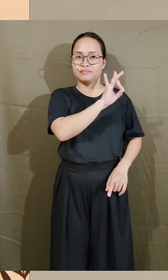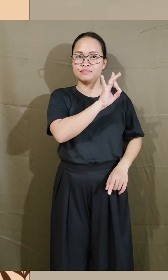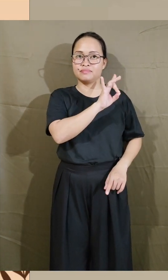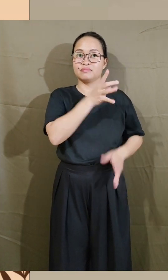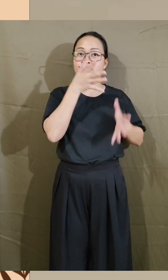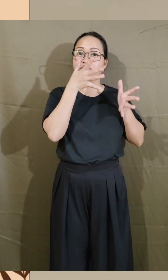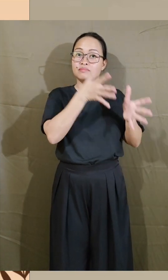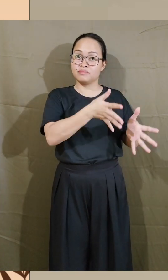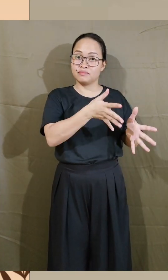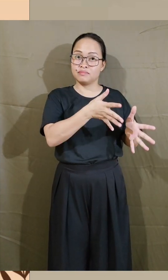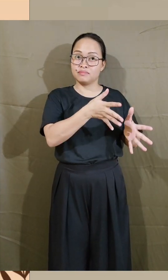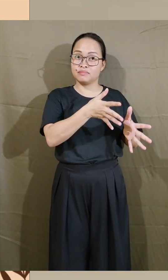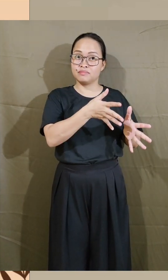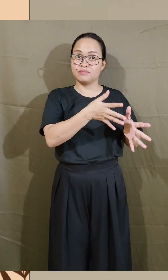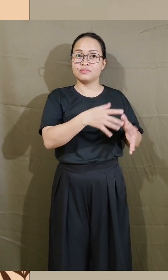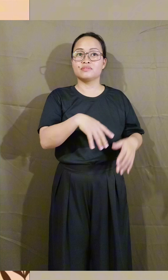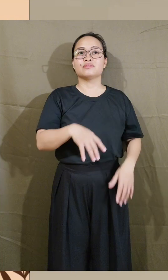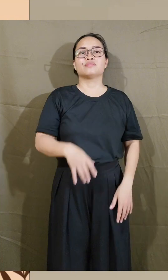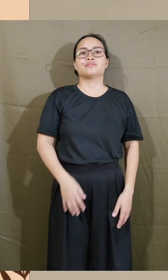are left with